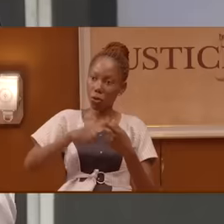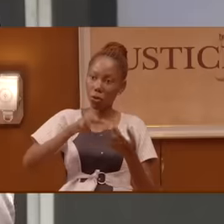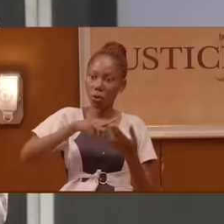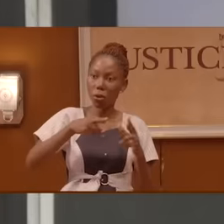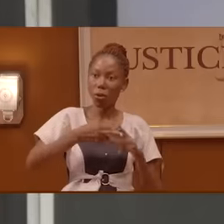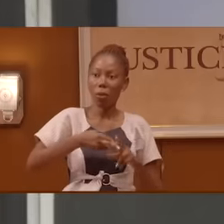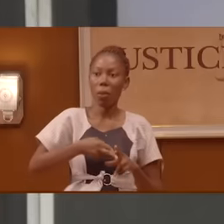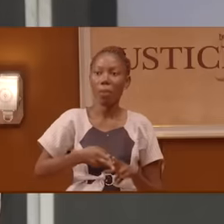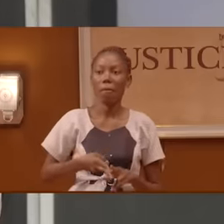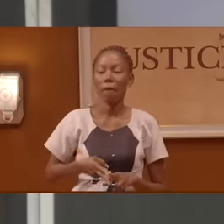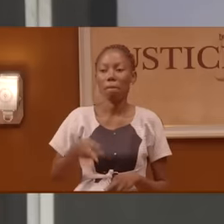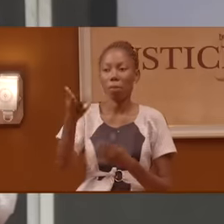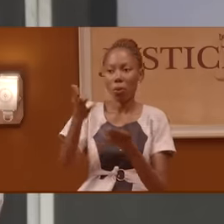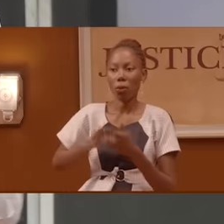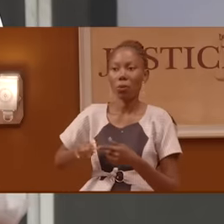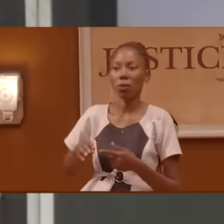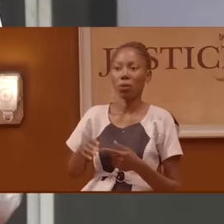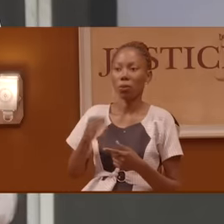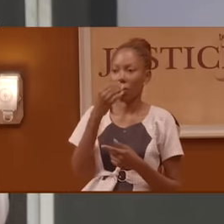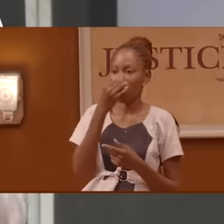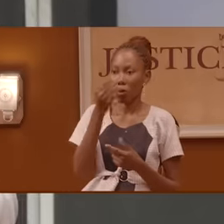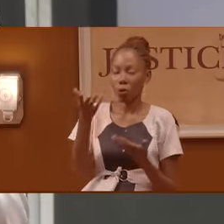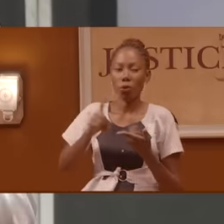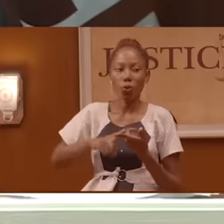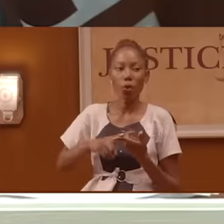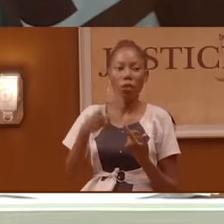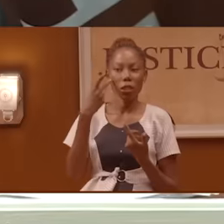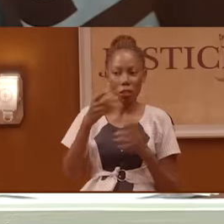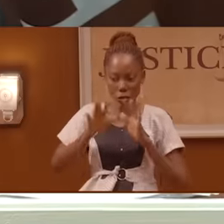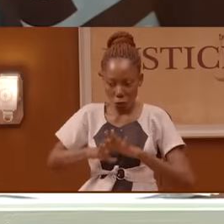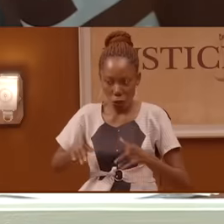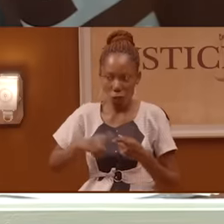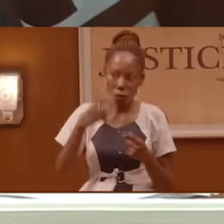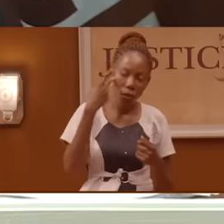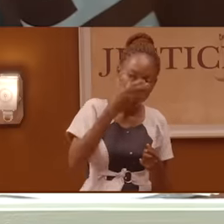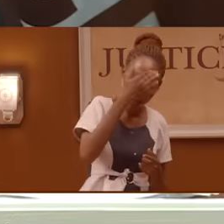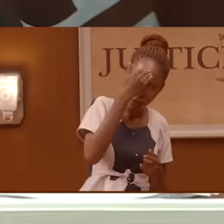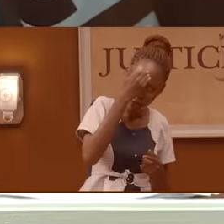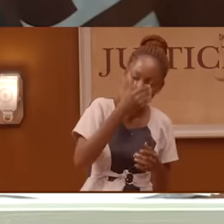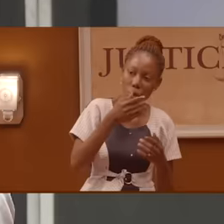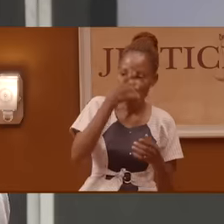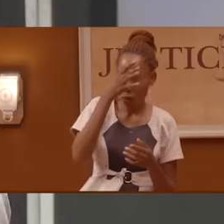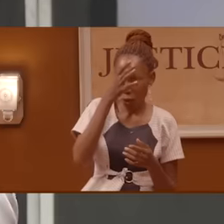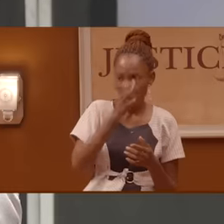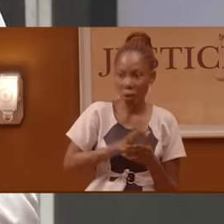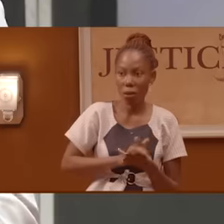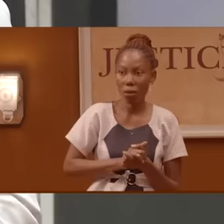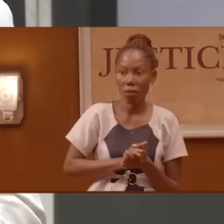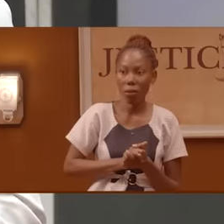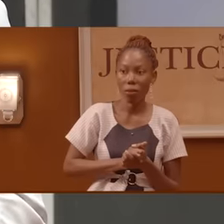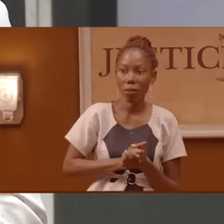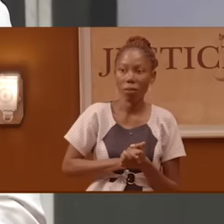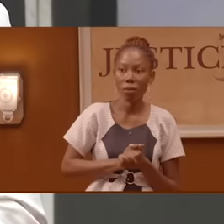was because I want my child, I want the father-daughter relationship. So what do you want from the court now? Yes, that he should stop trying to